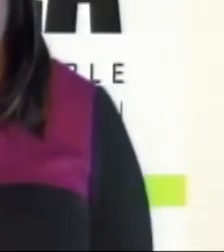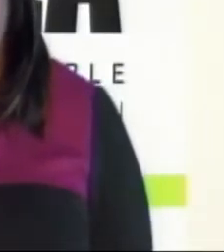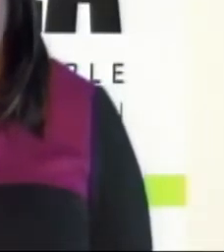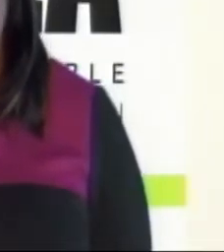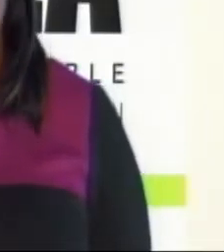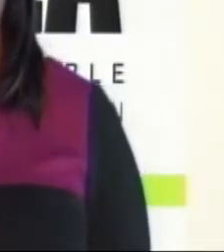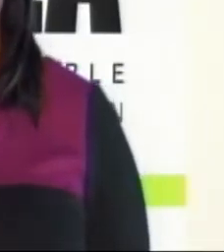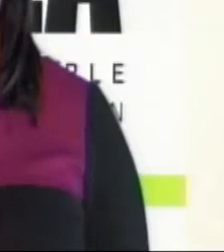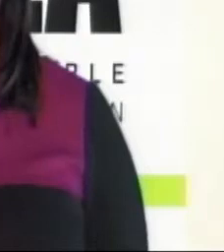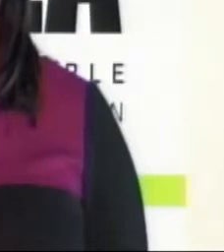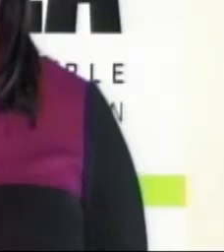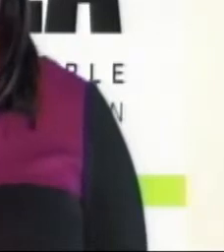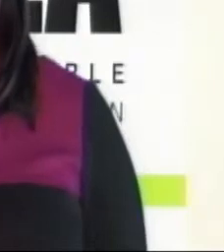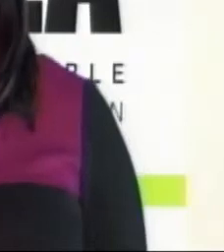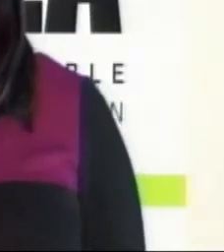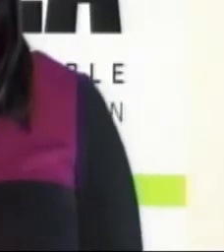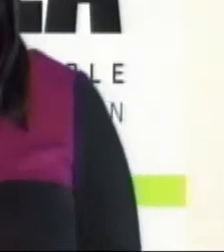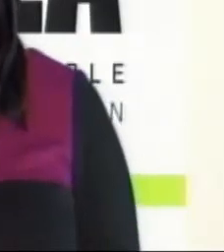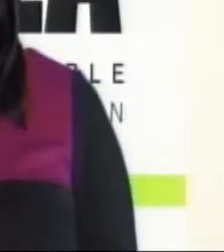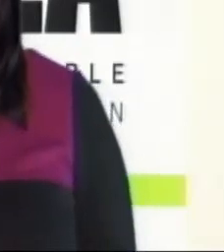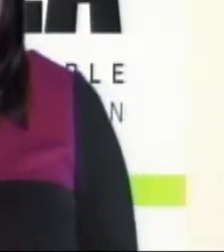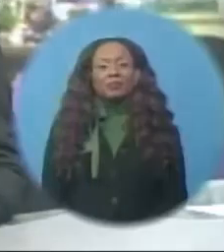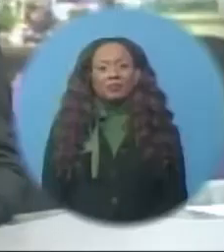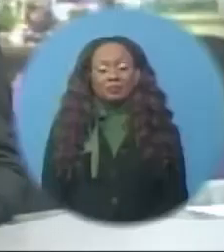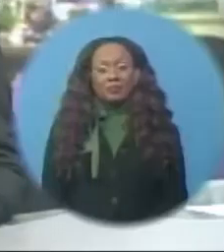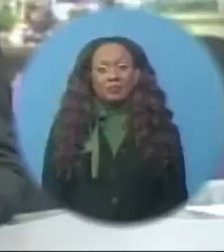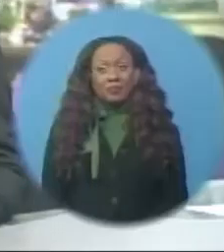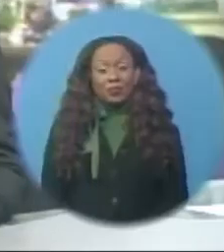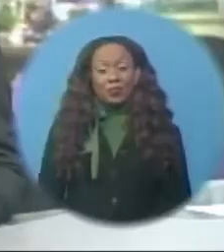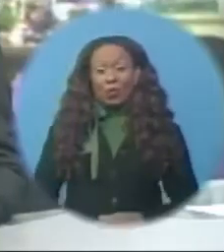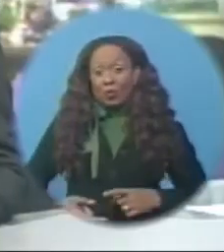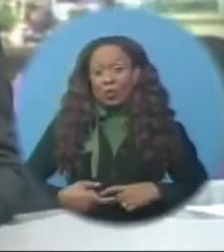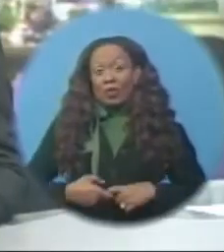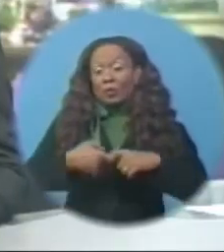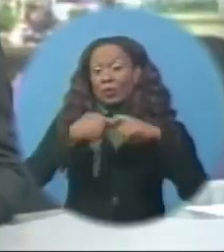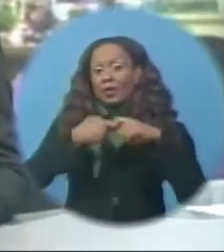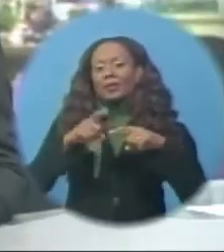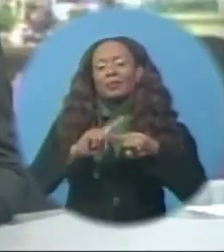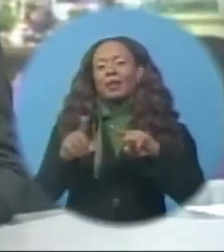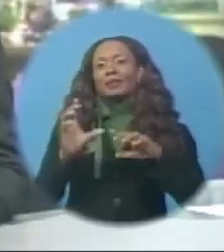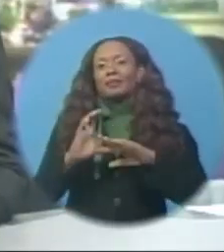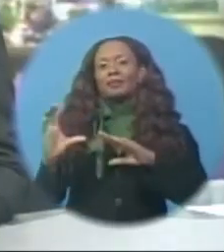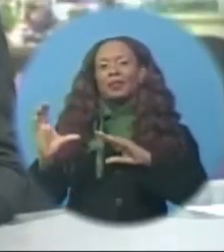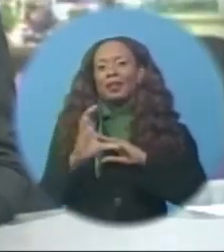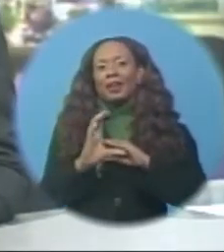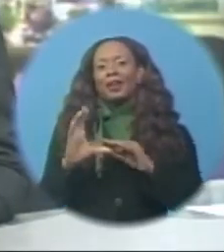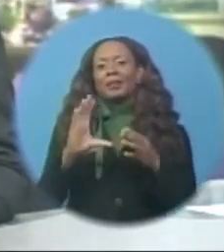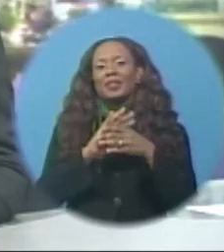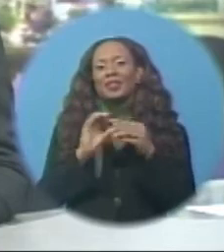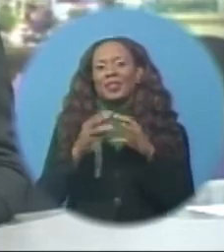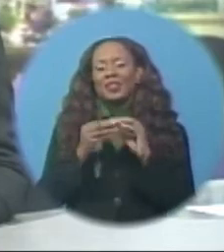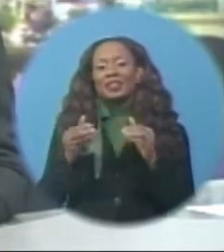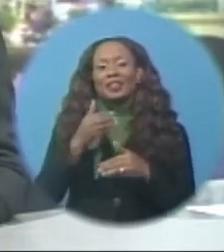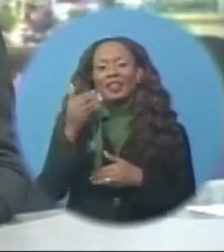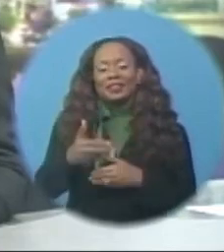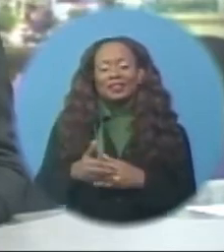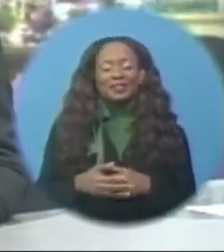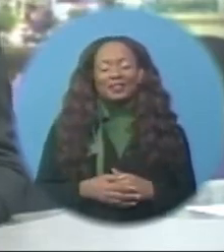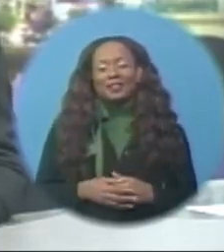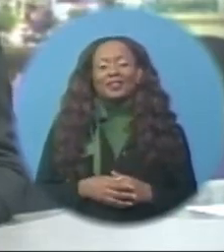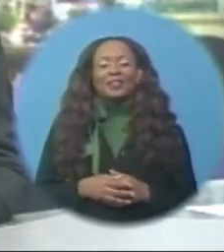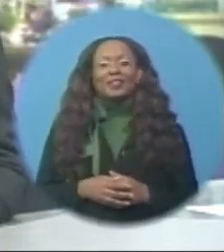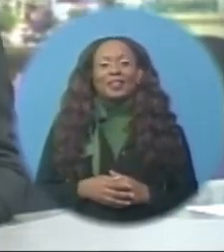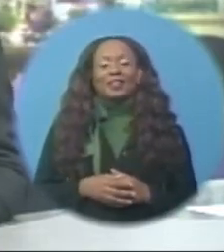a greater level of resilience and sustainability. Well, still to come, a look at some of the stories making headlines across the region.